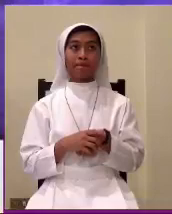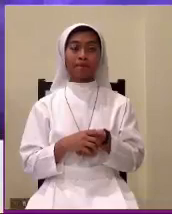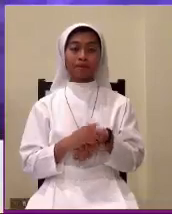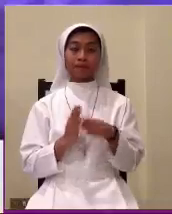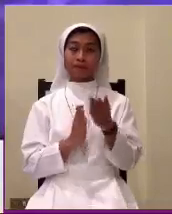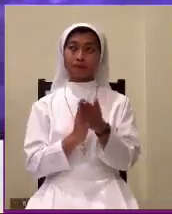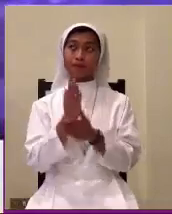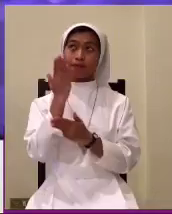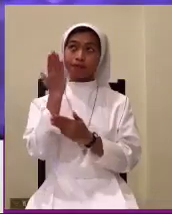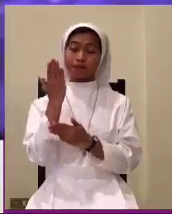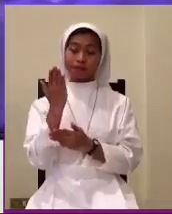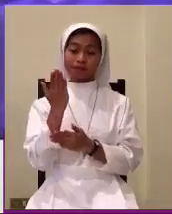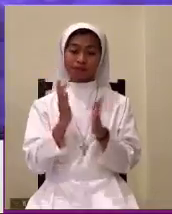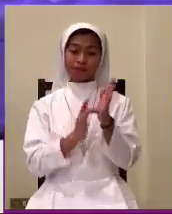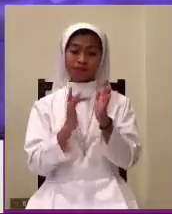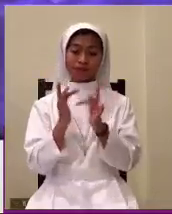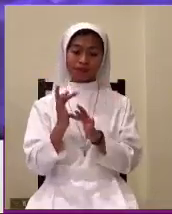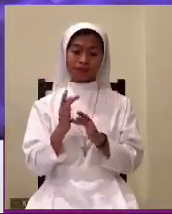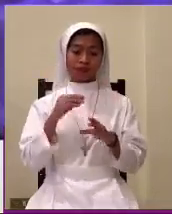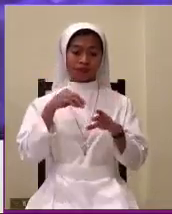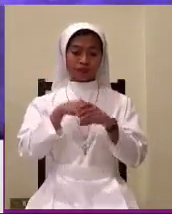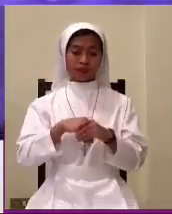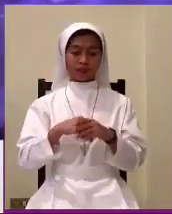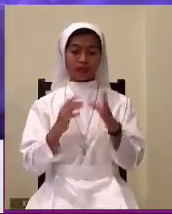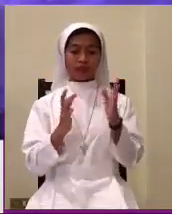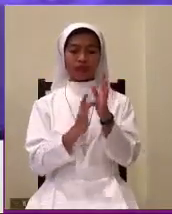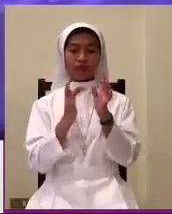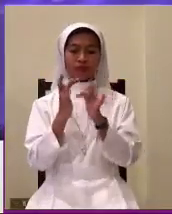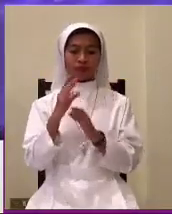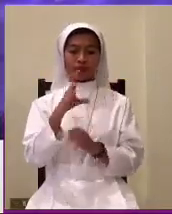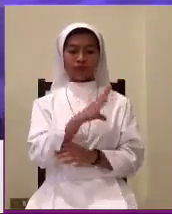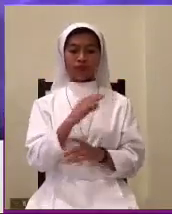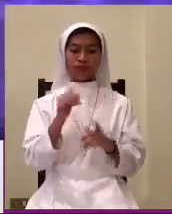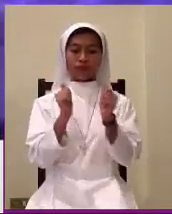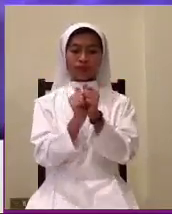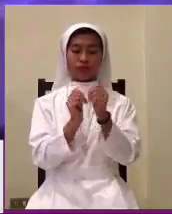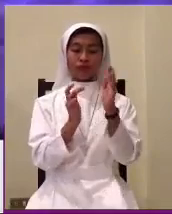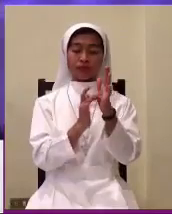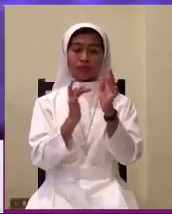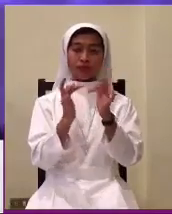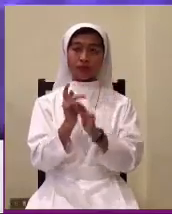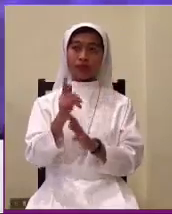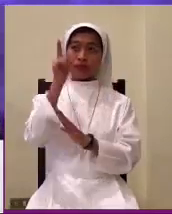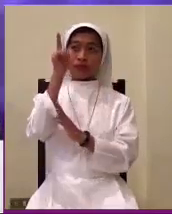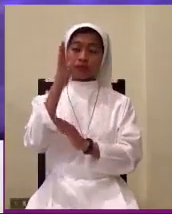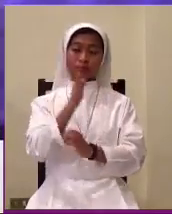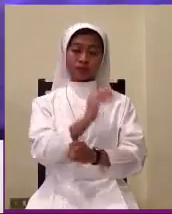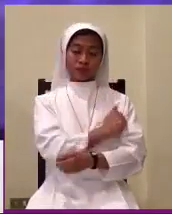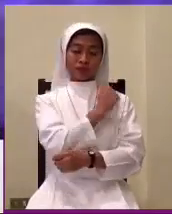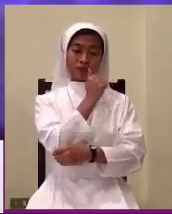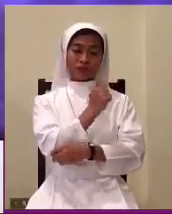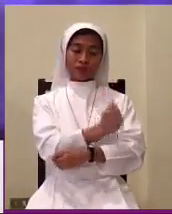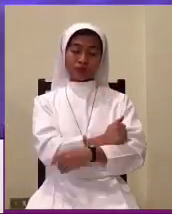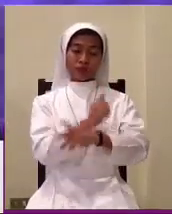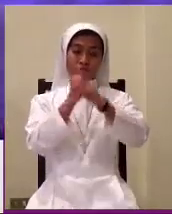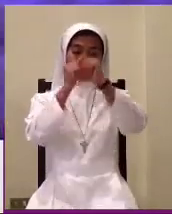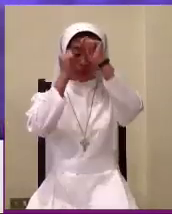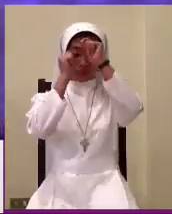Through Him and with Him and in Him, O God, Almighty